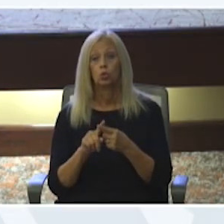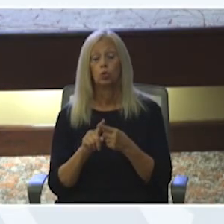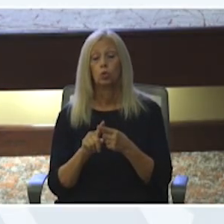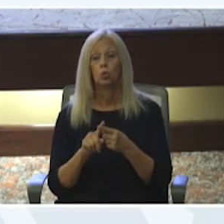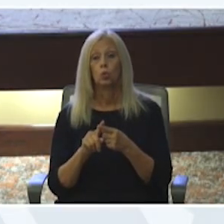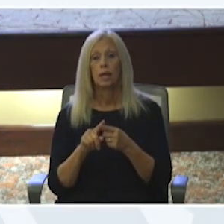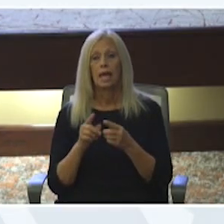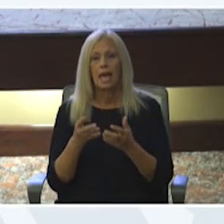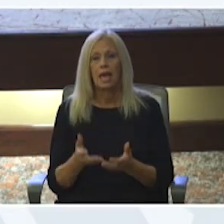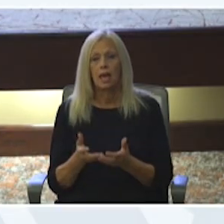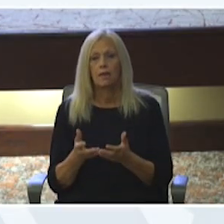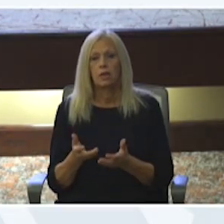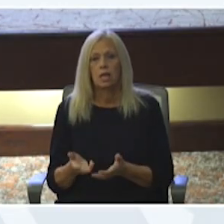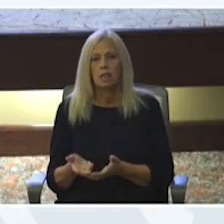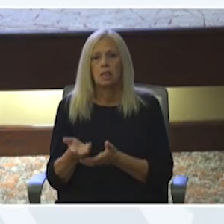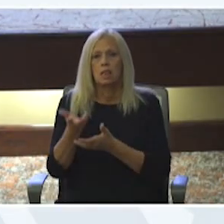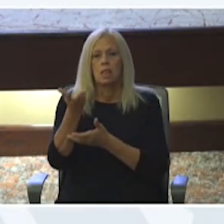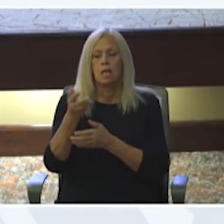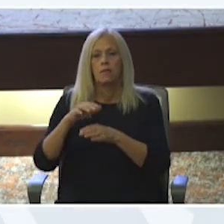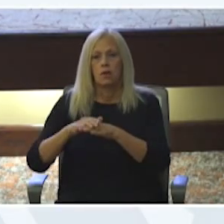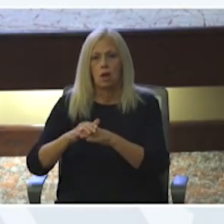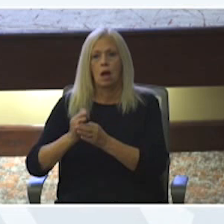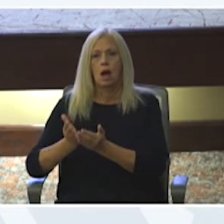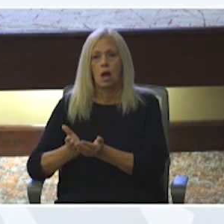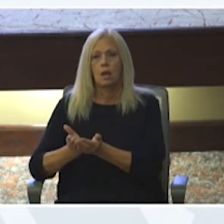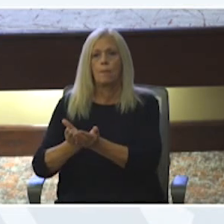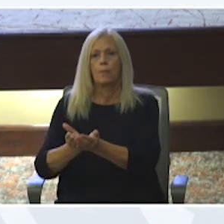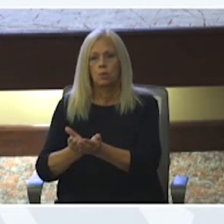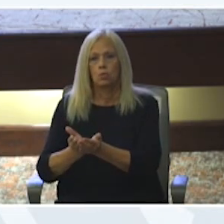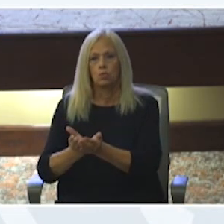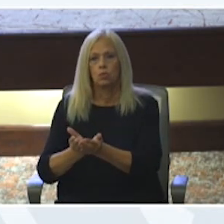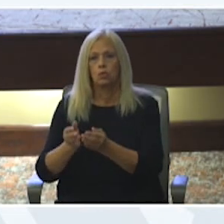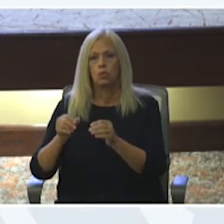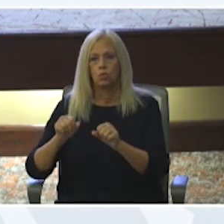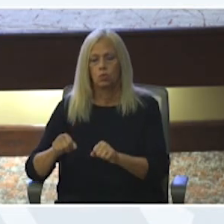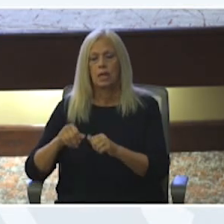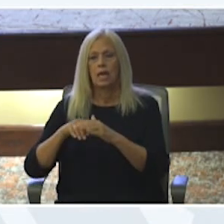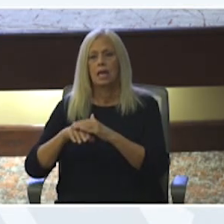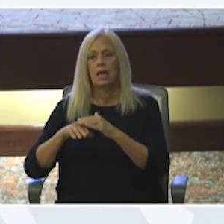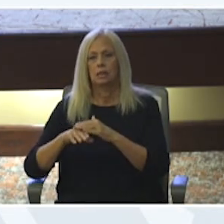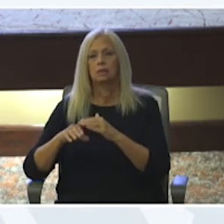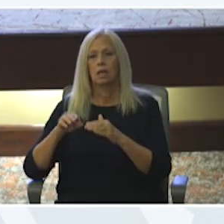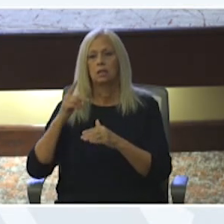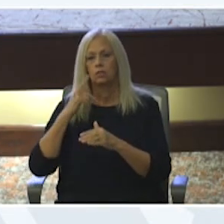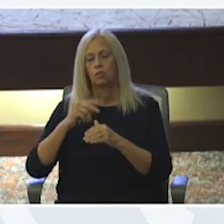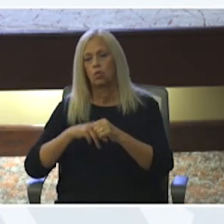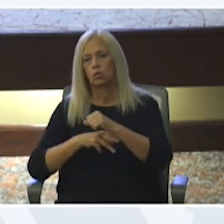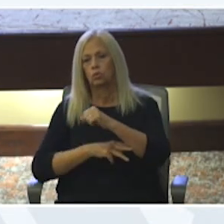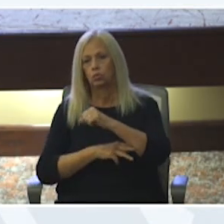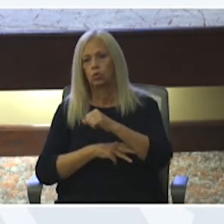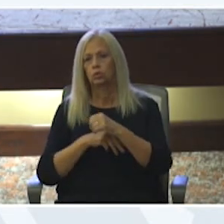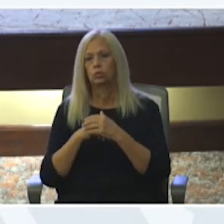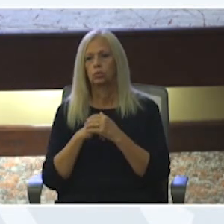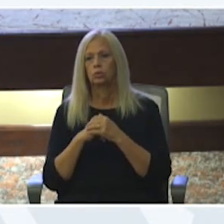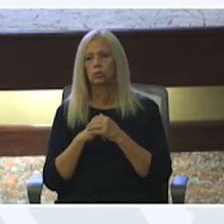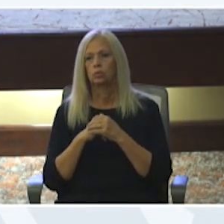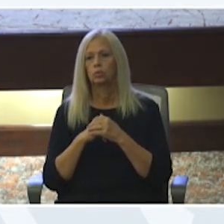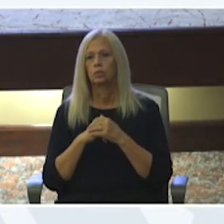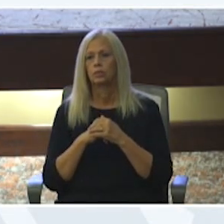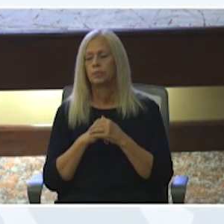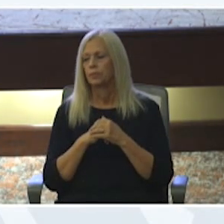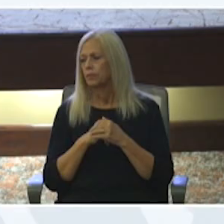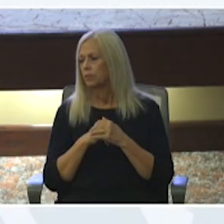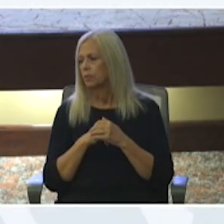boat, and it allows you to So like a access cherry bridge picker, structures. but on a boat. So Like a what? cherry picker, but on a